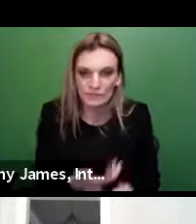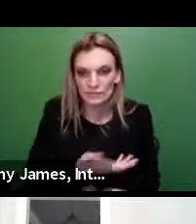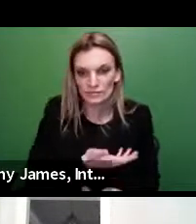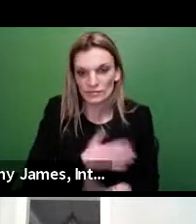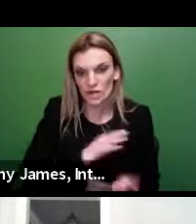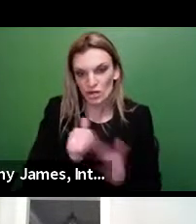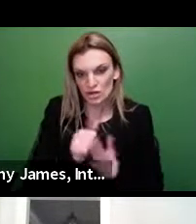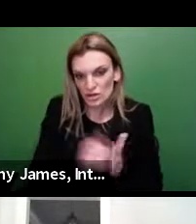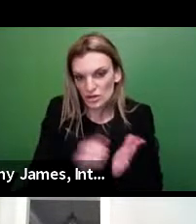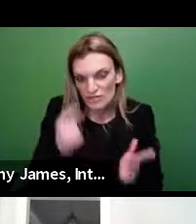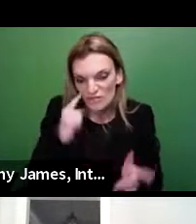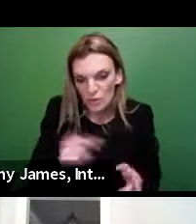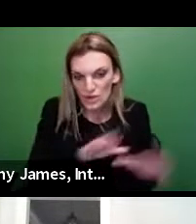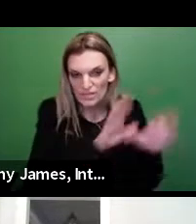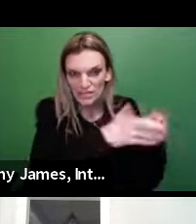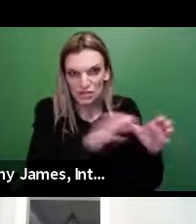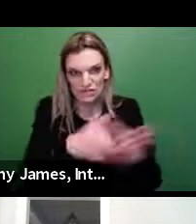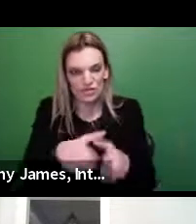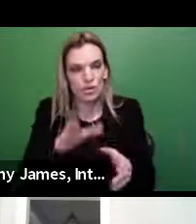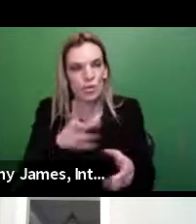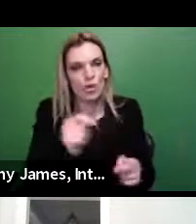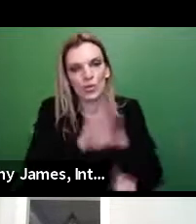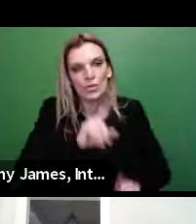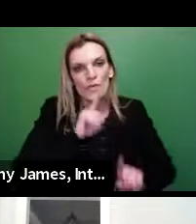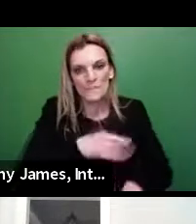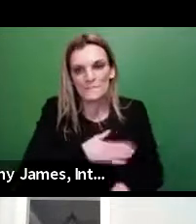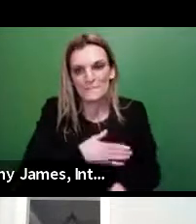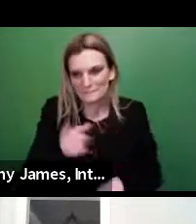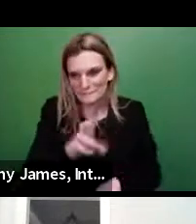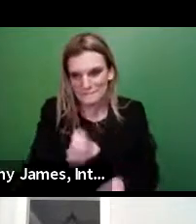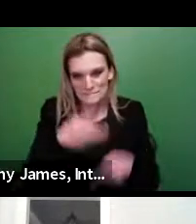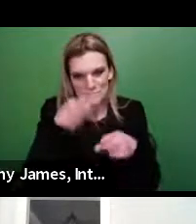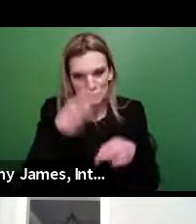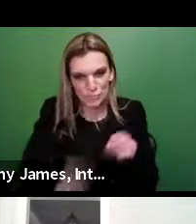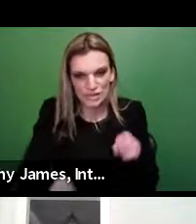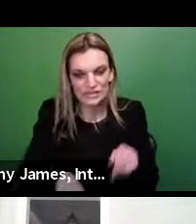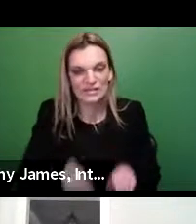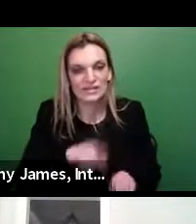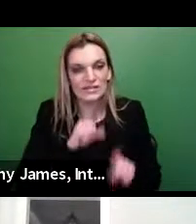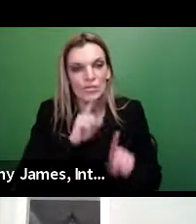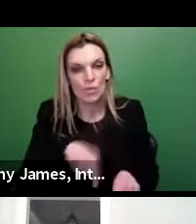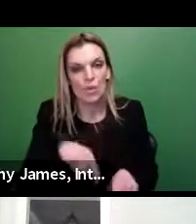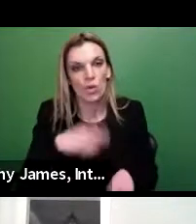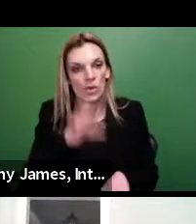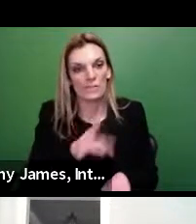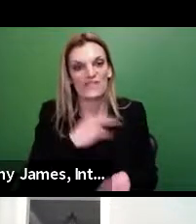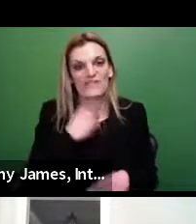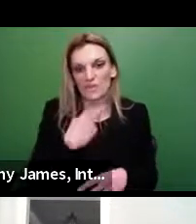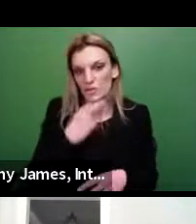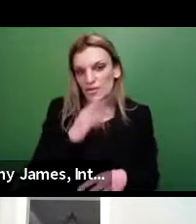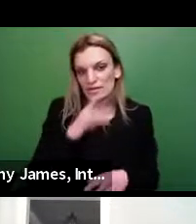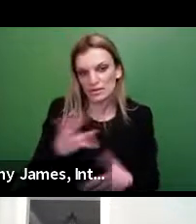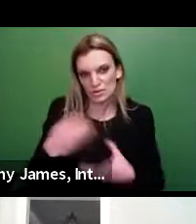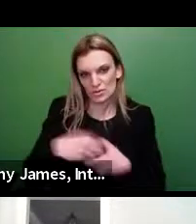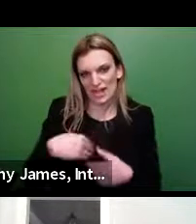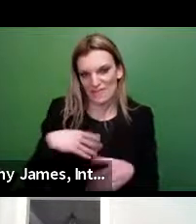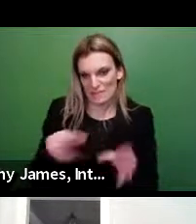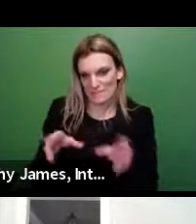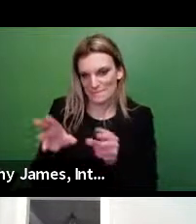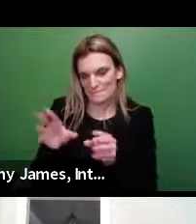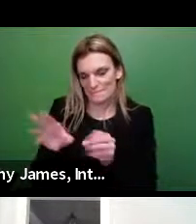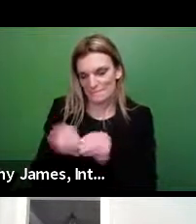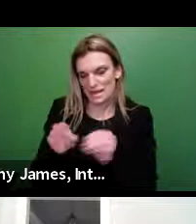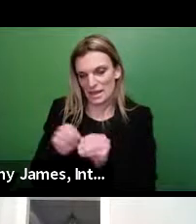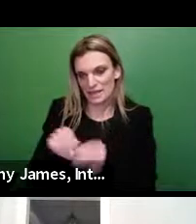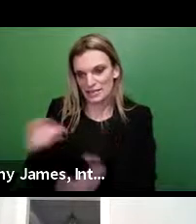the department representatives be brief in their comments. All of the reports that we're going to hear verbally, they are included in the meeting packets. So